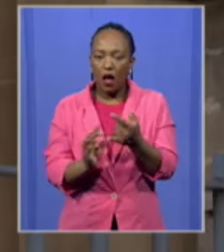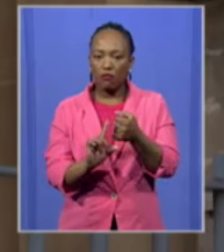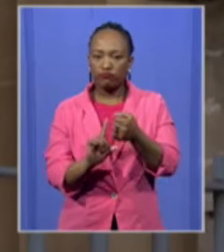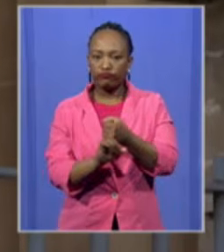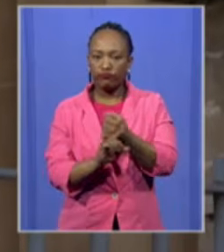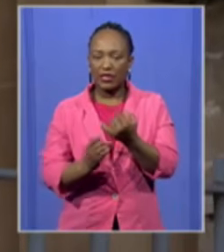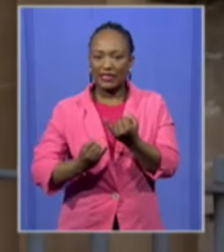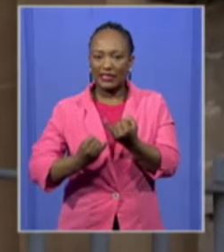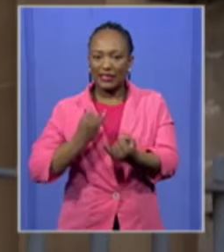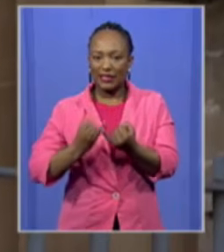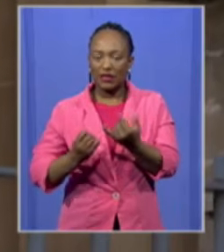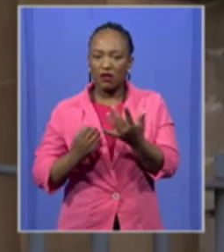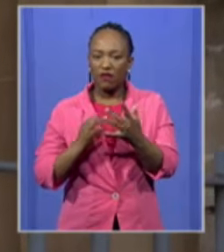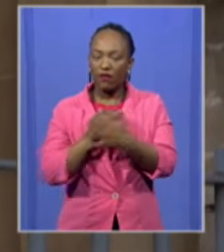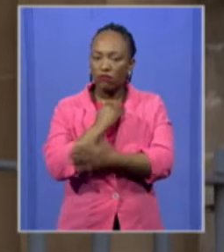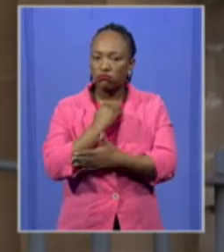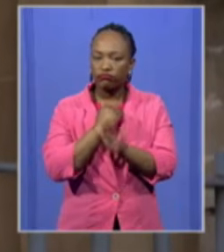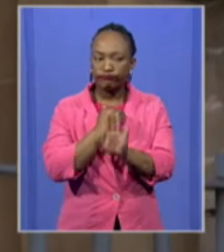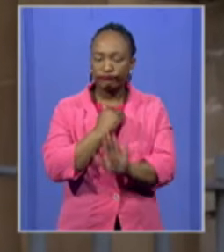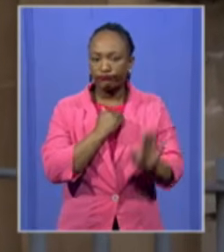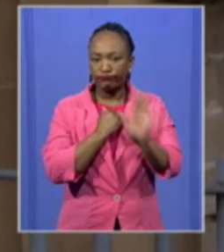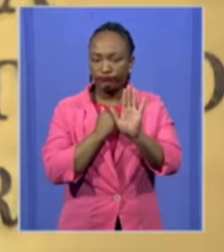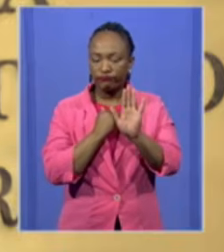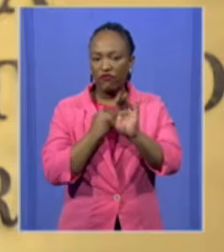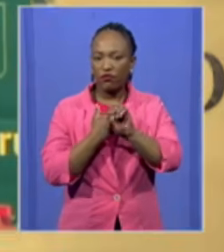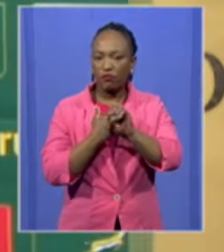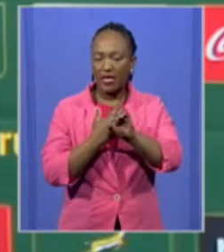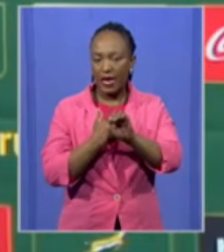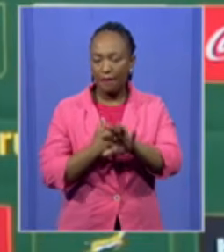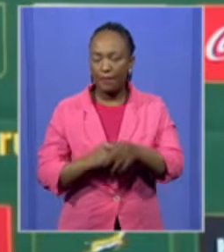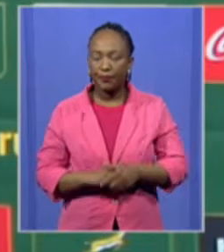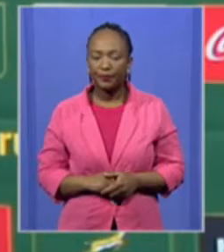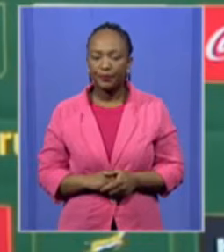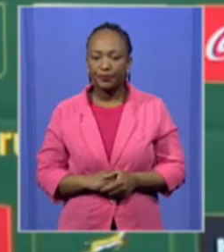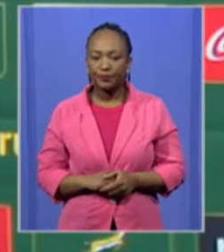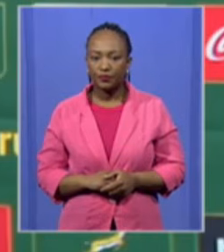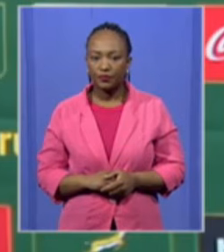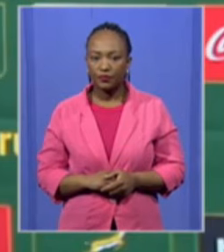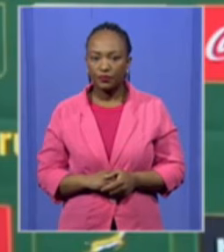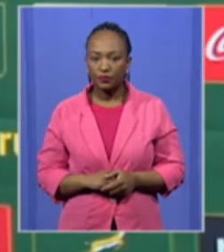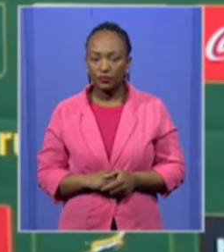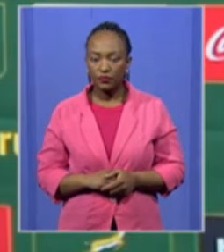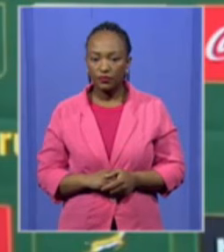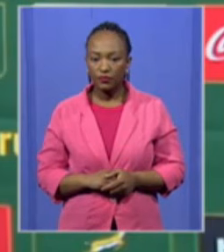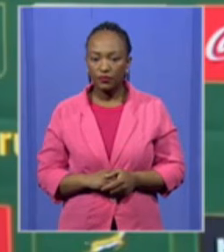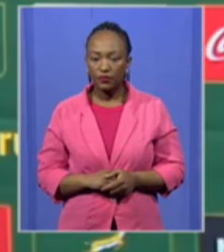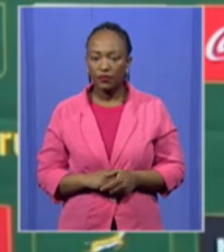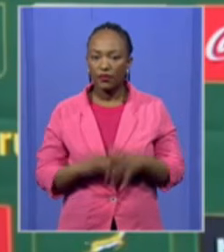thobalano dikgokahanyong tsa setjhaba. The backline is more direct and